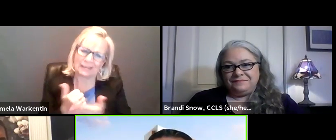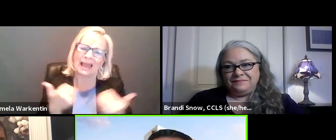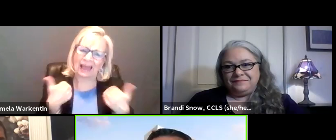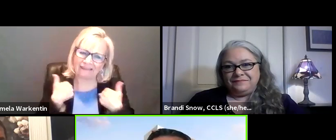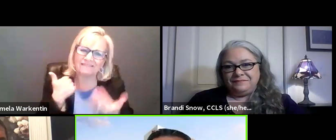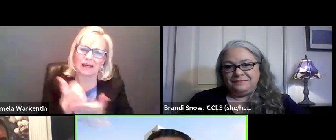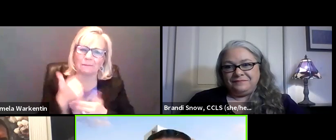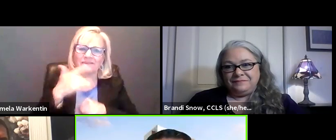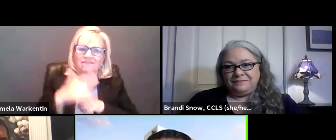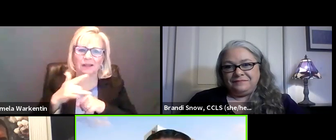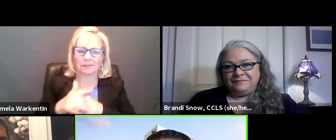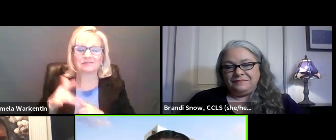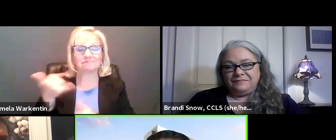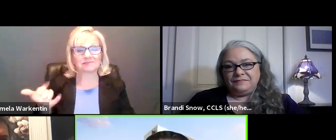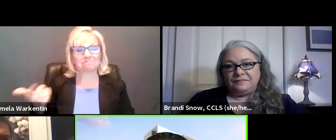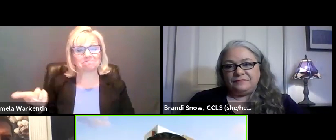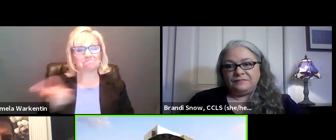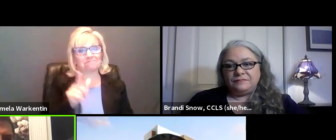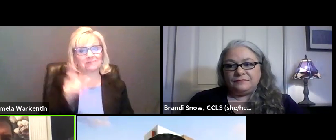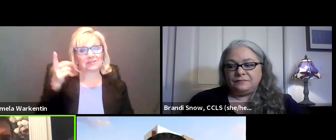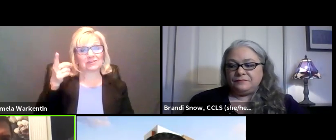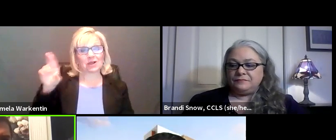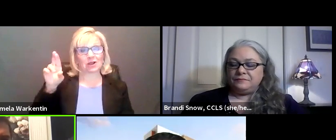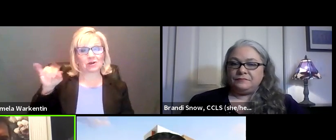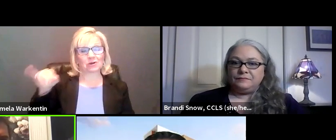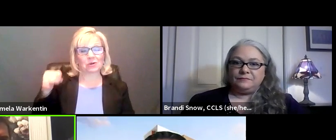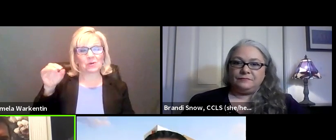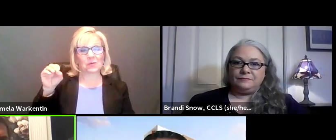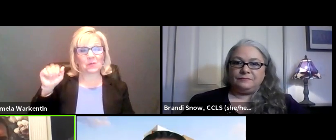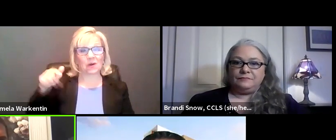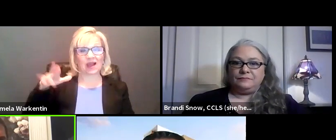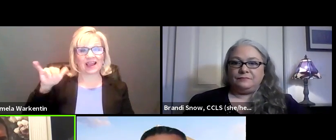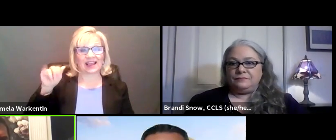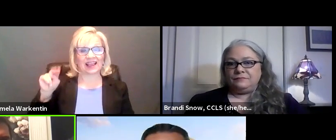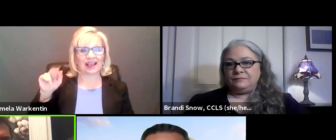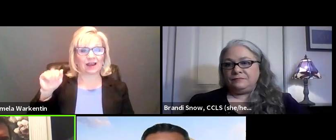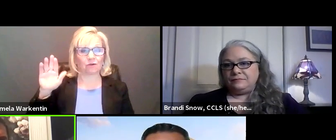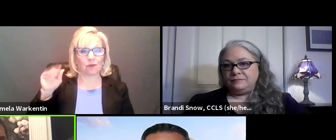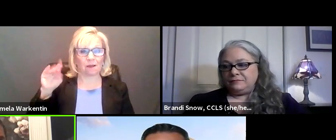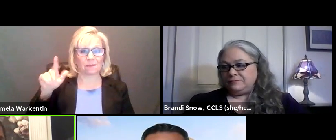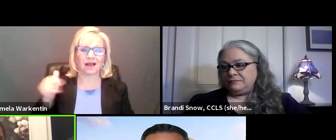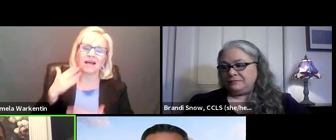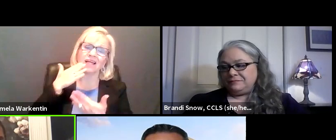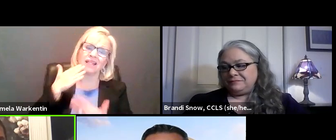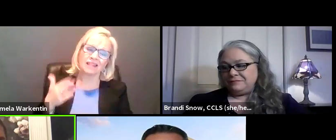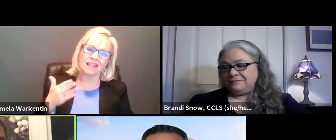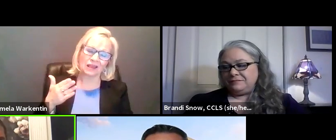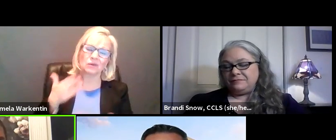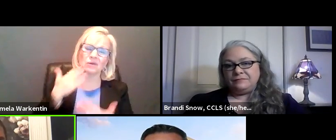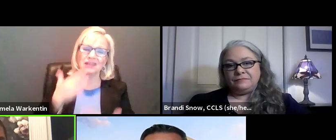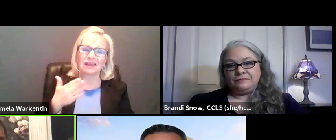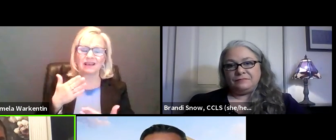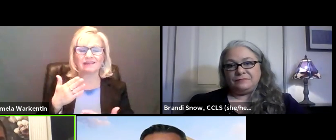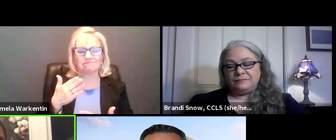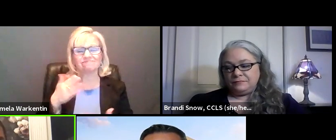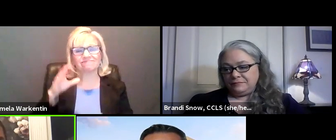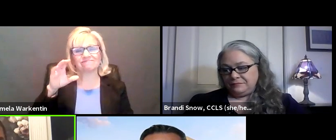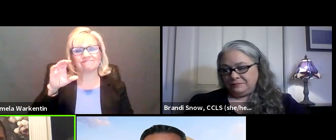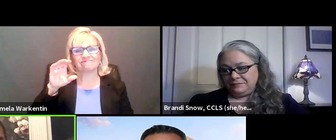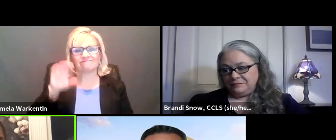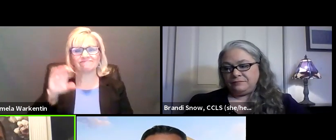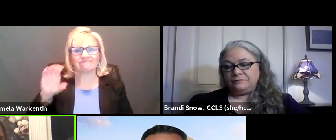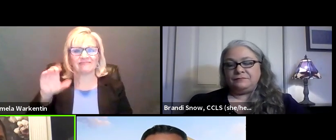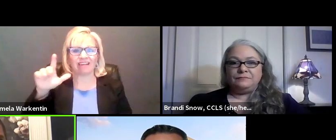Nikki. Dr. Joaquin Arambula. Thank you, Council President Arias. Just wanted to thank CCLS for joining us here today, both Brandy